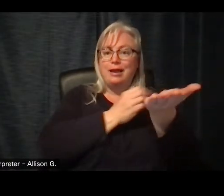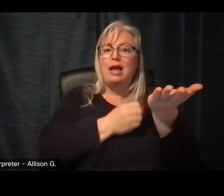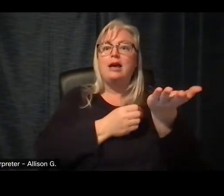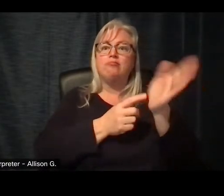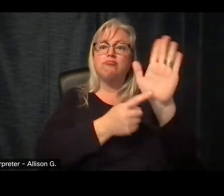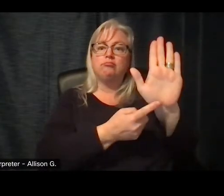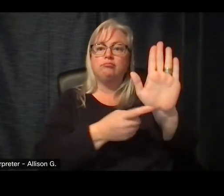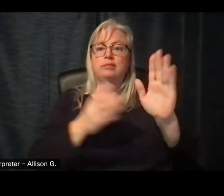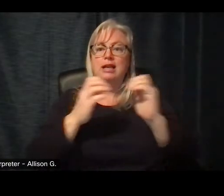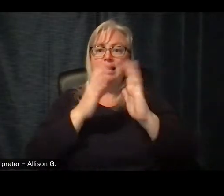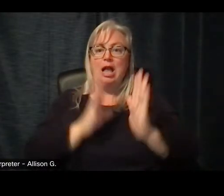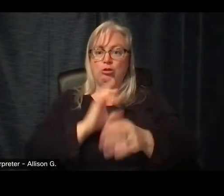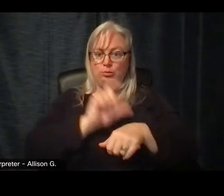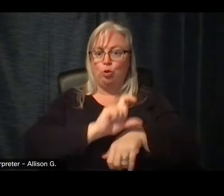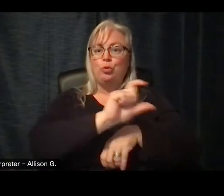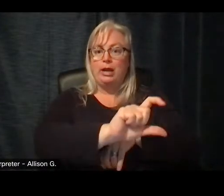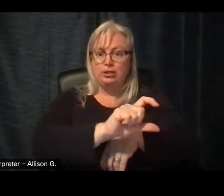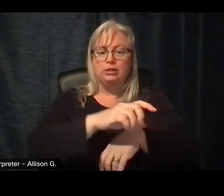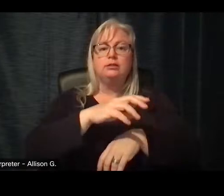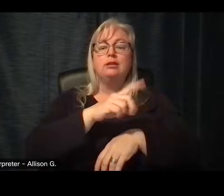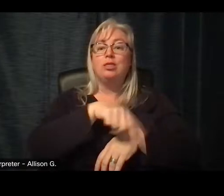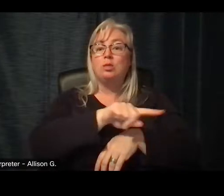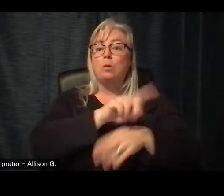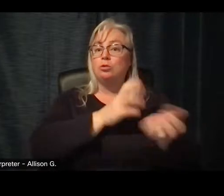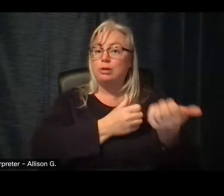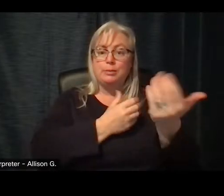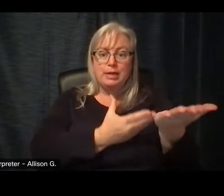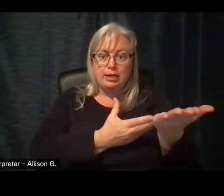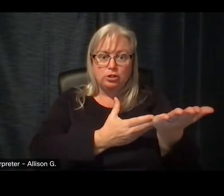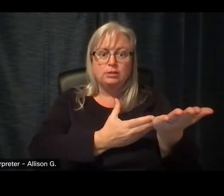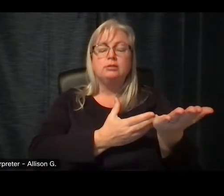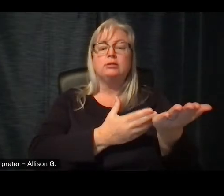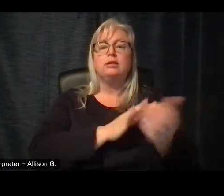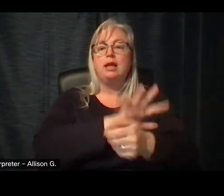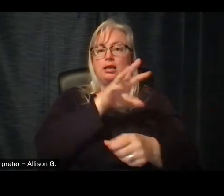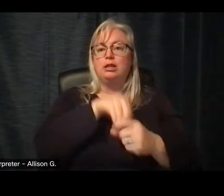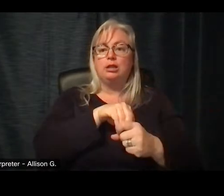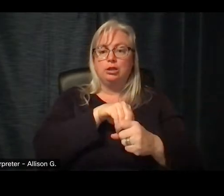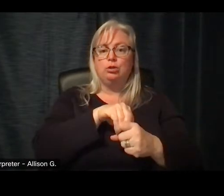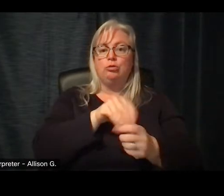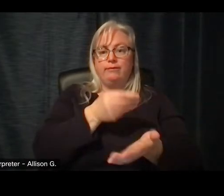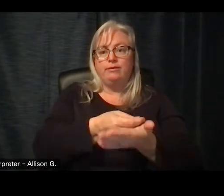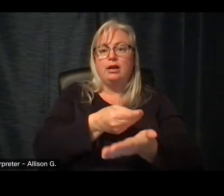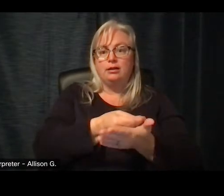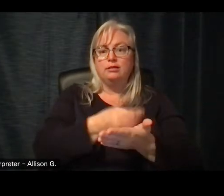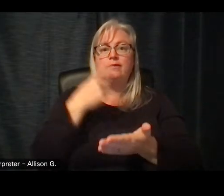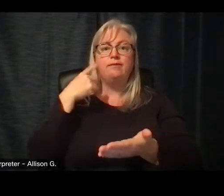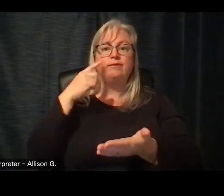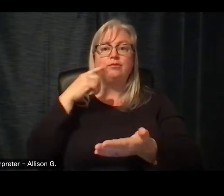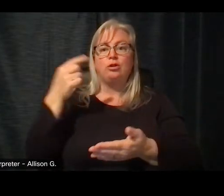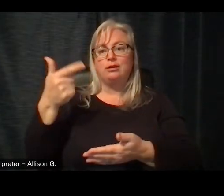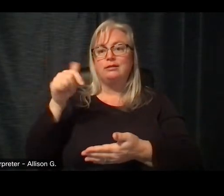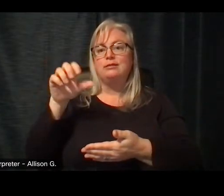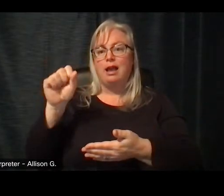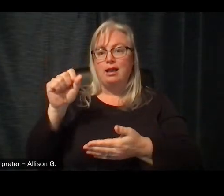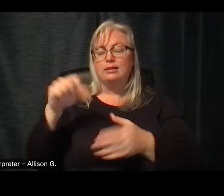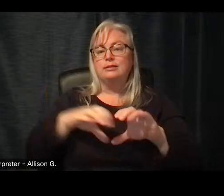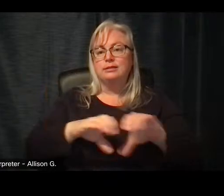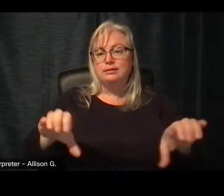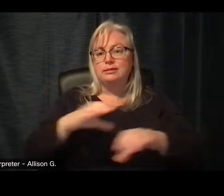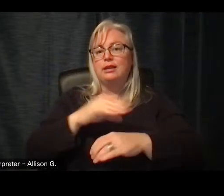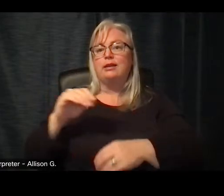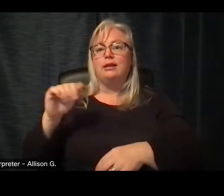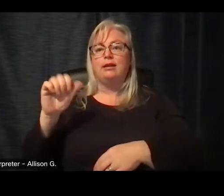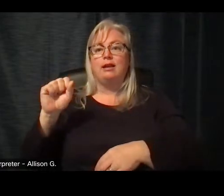House Appropriations. In those recommendations, they are including funding for the gas line and for the